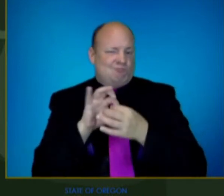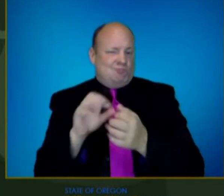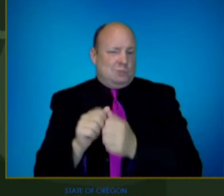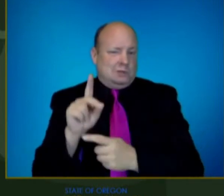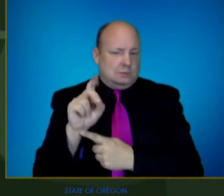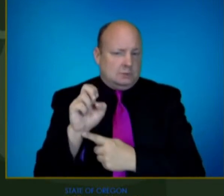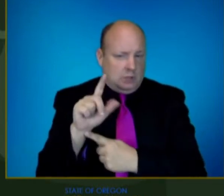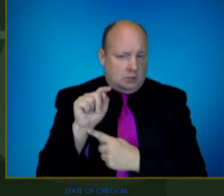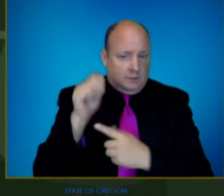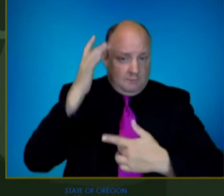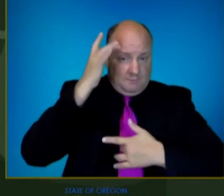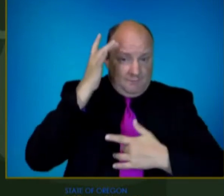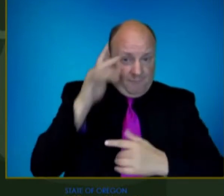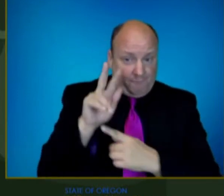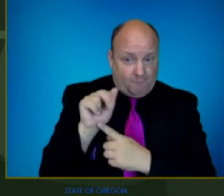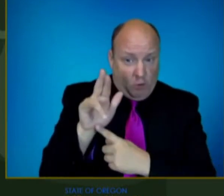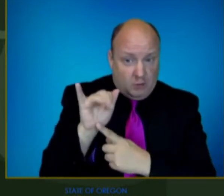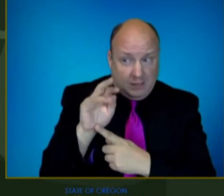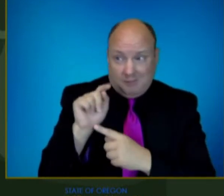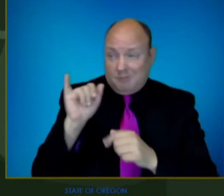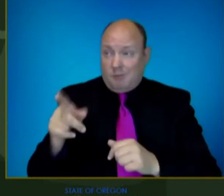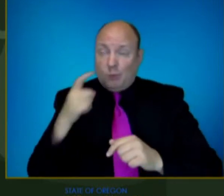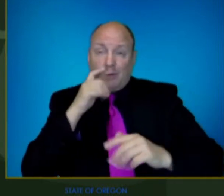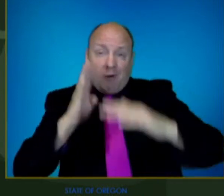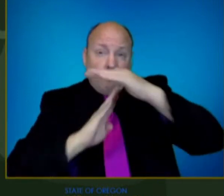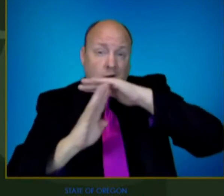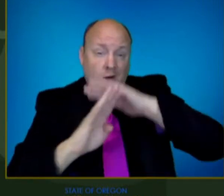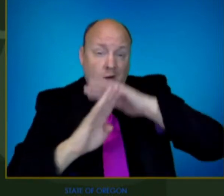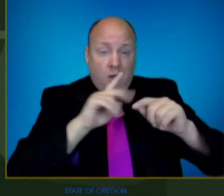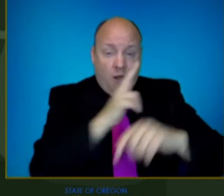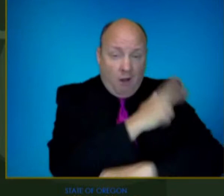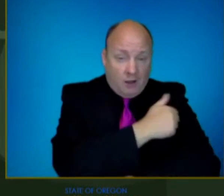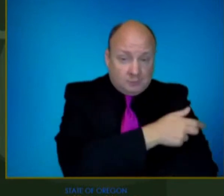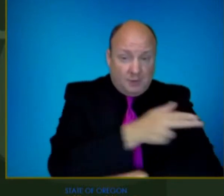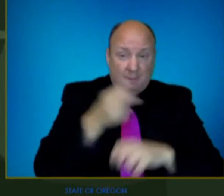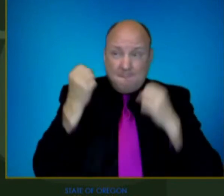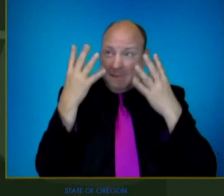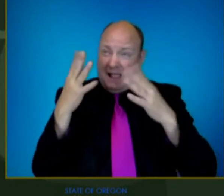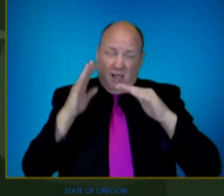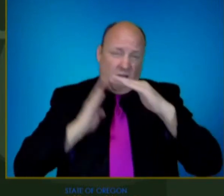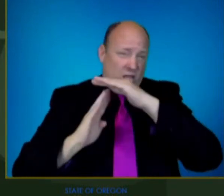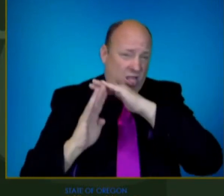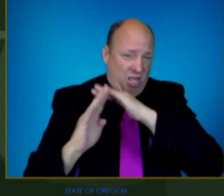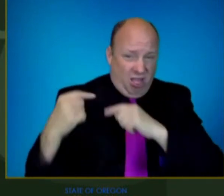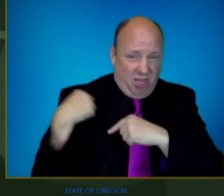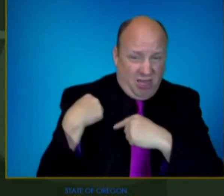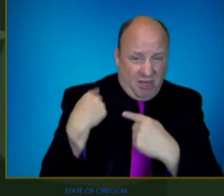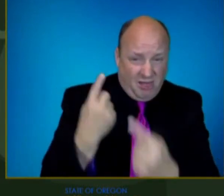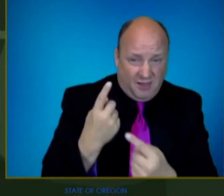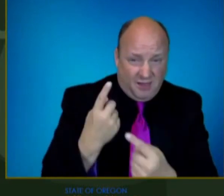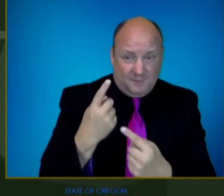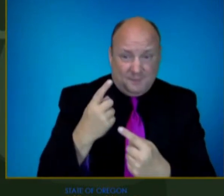the state with record levels of COVID-19 patients. On July 1st, there were 134 COVID-19 patients in